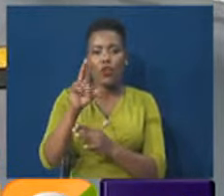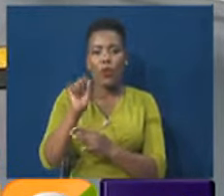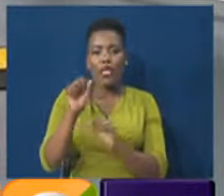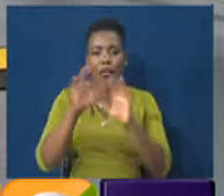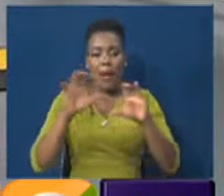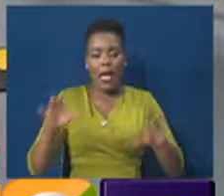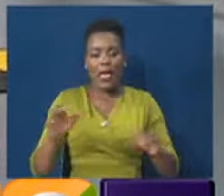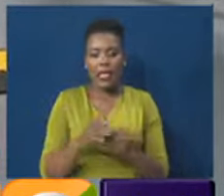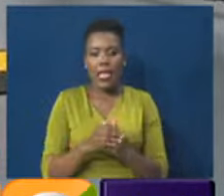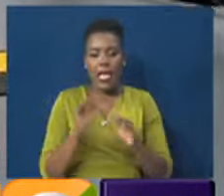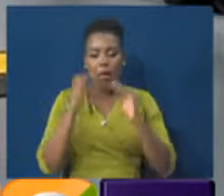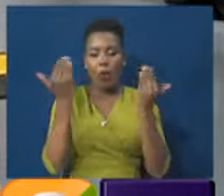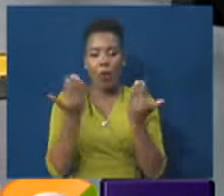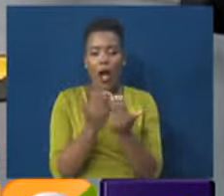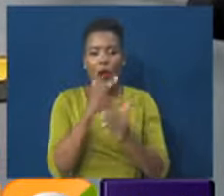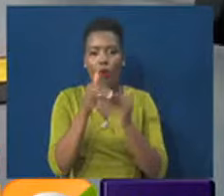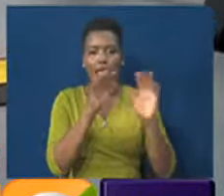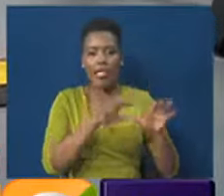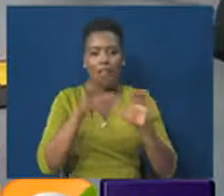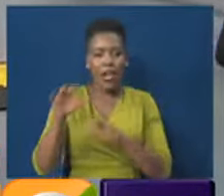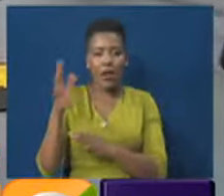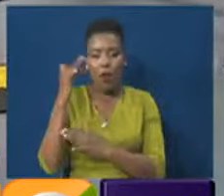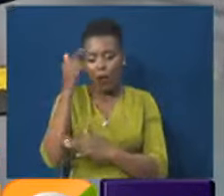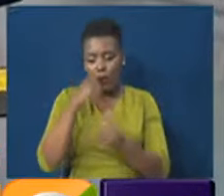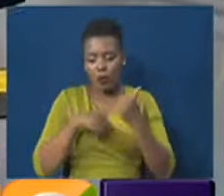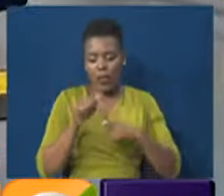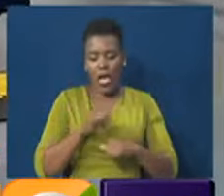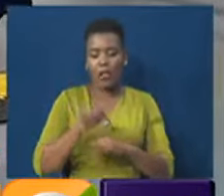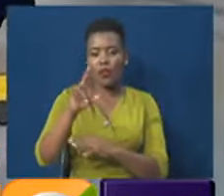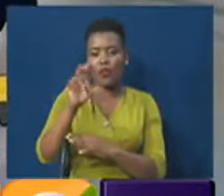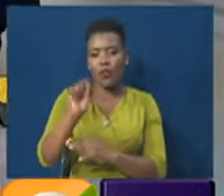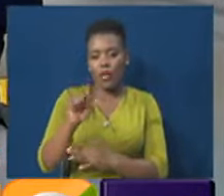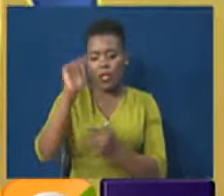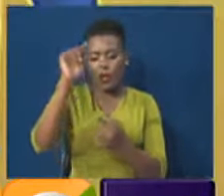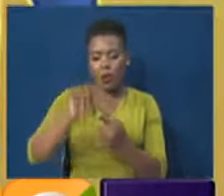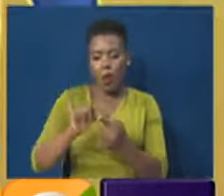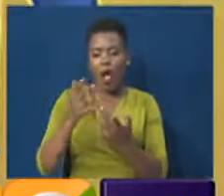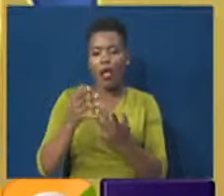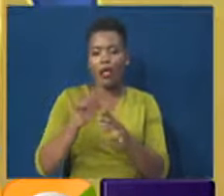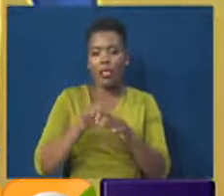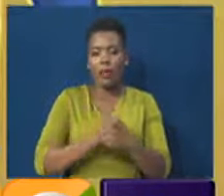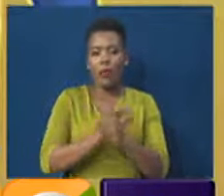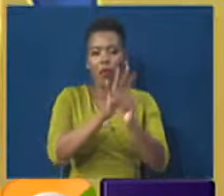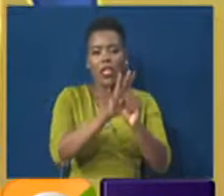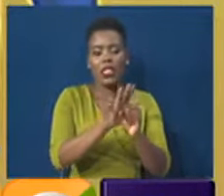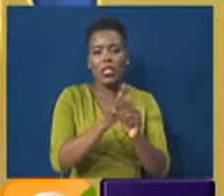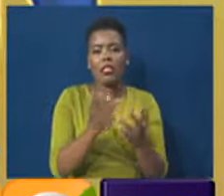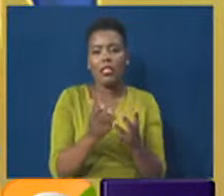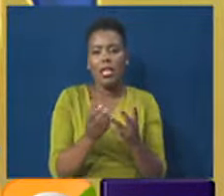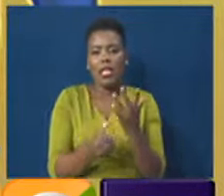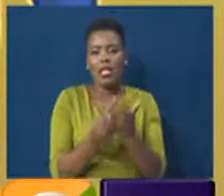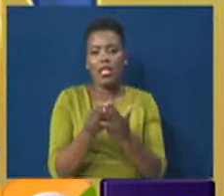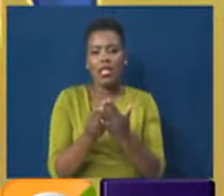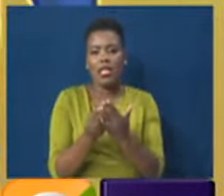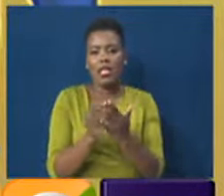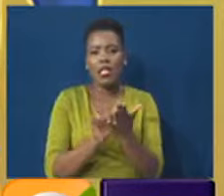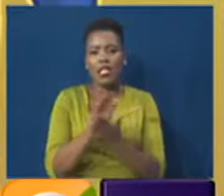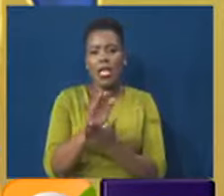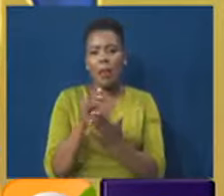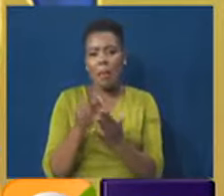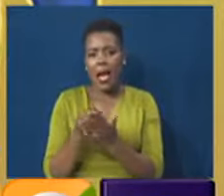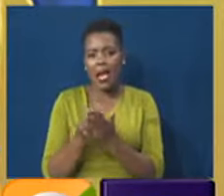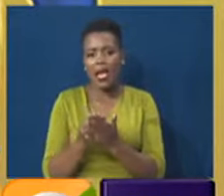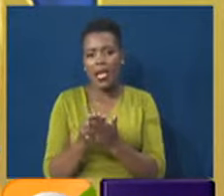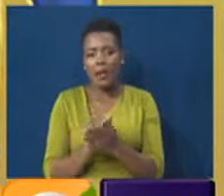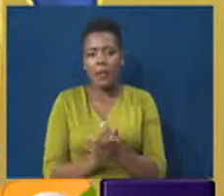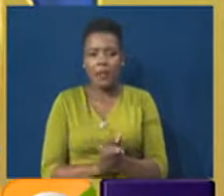The whole world is suffering because of the actions of the US. You know what they did during COVID? They printed money. You know what we are doing? We're all paying